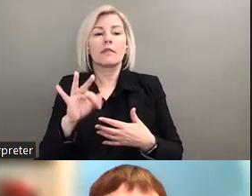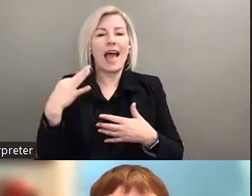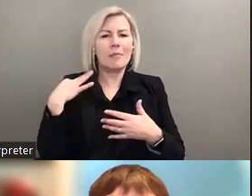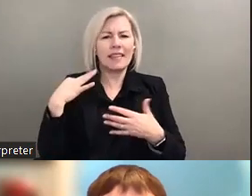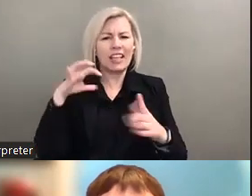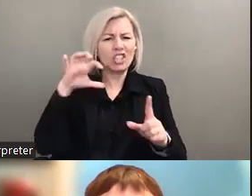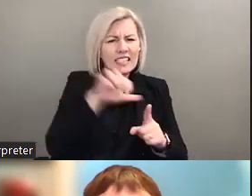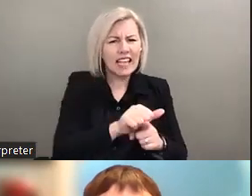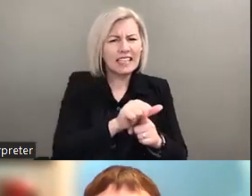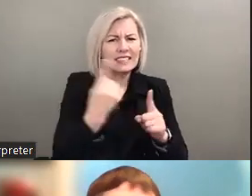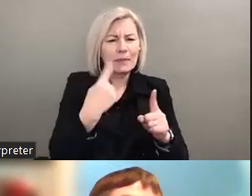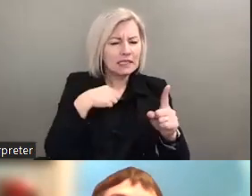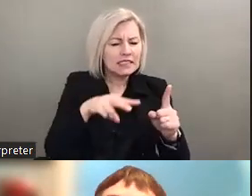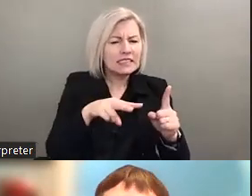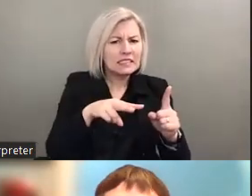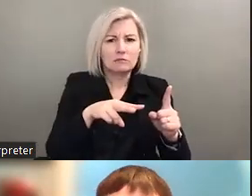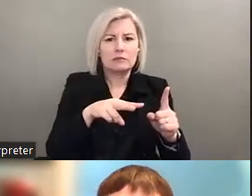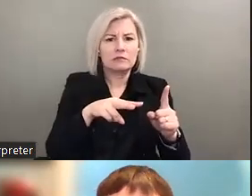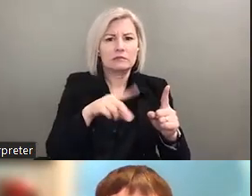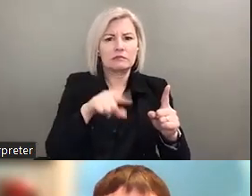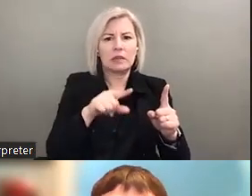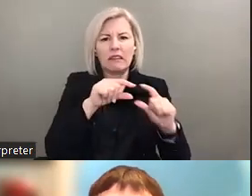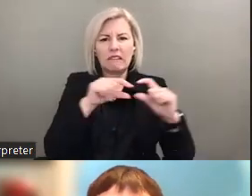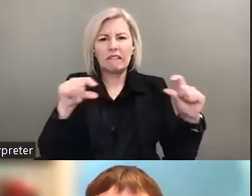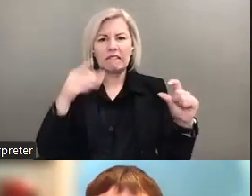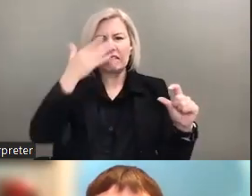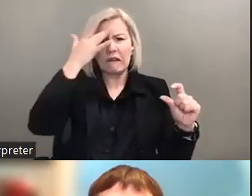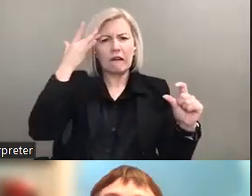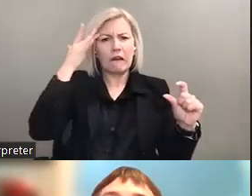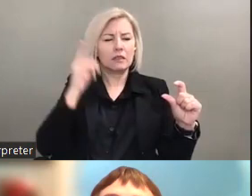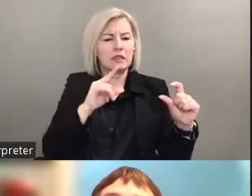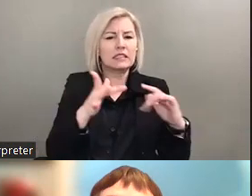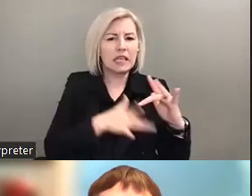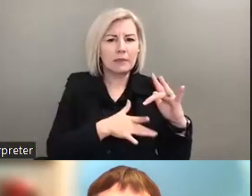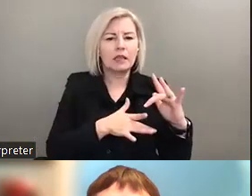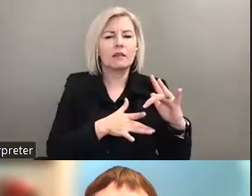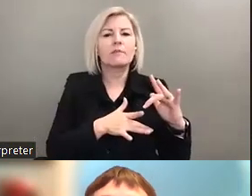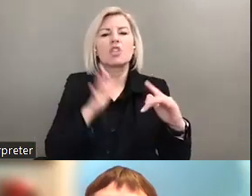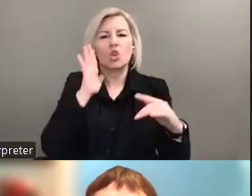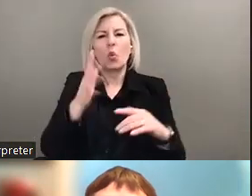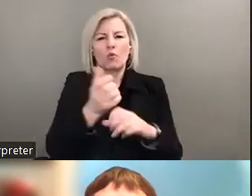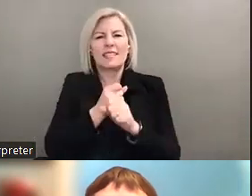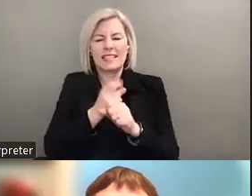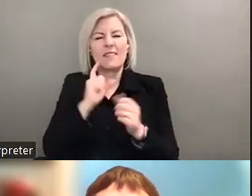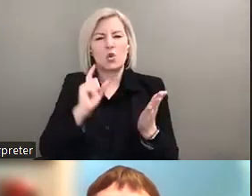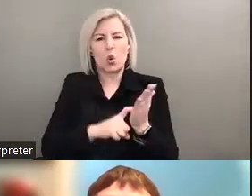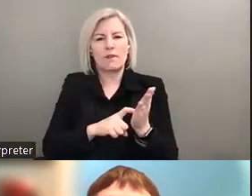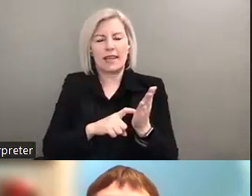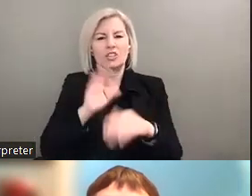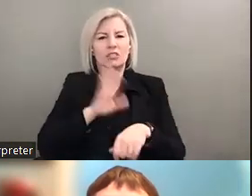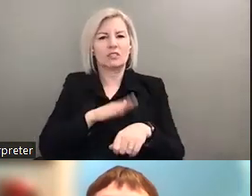you need to reassess, or maybe a field that you skipped that's required, you'll get a notification about that when you attempt to